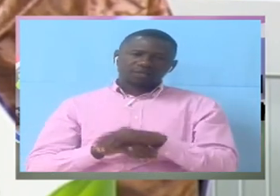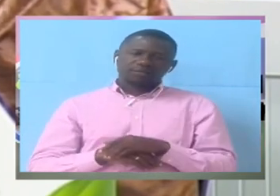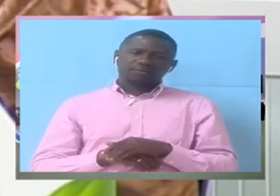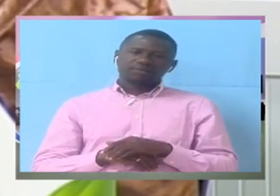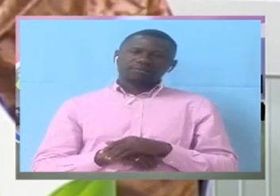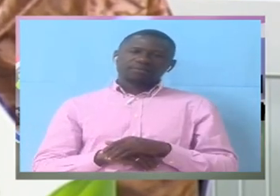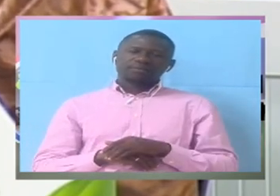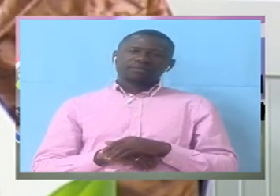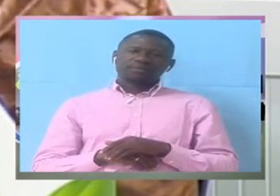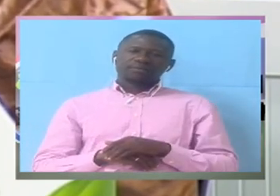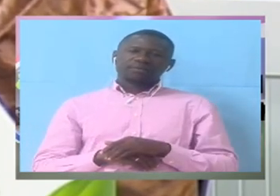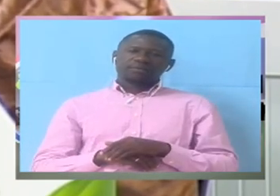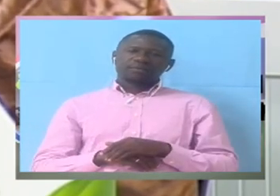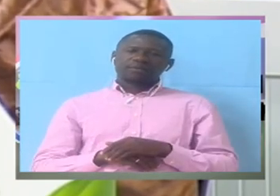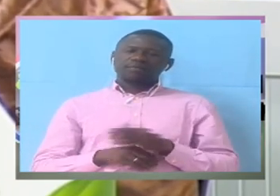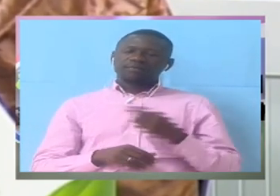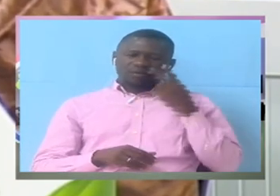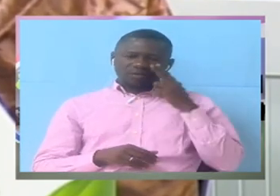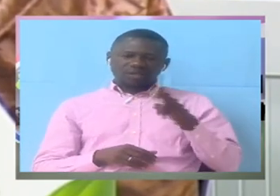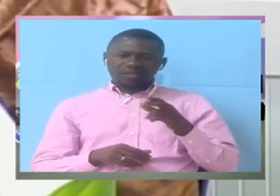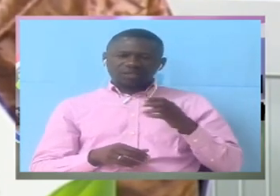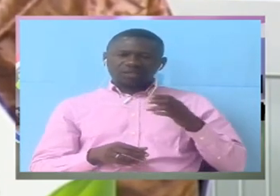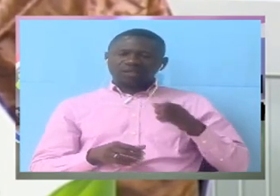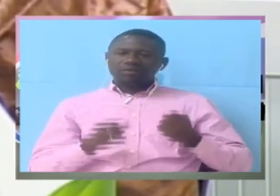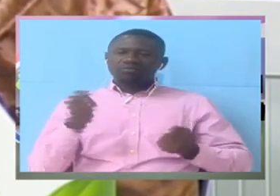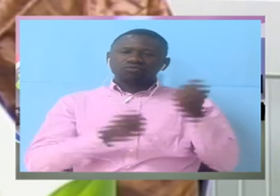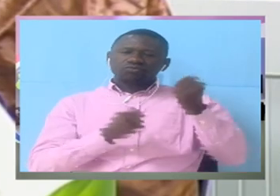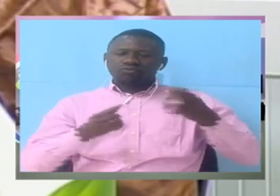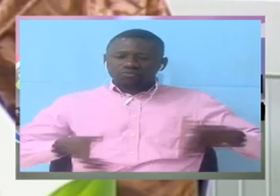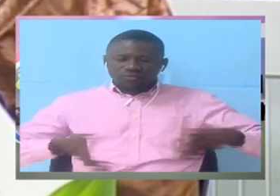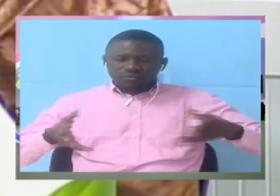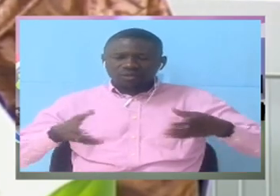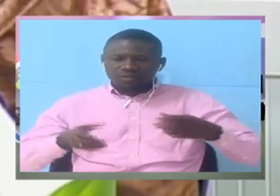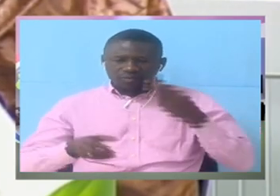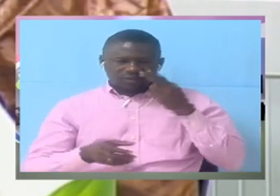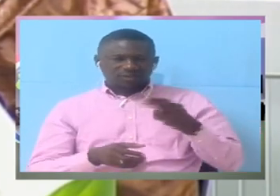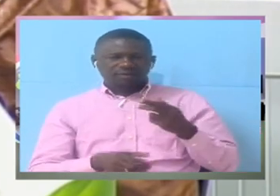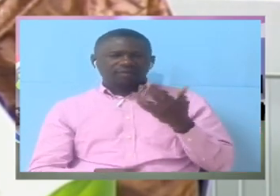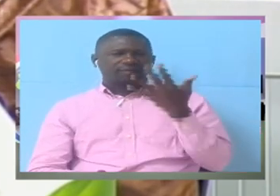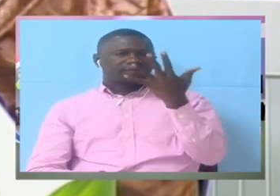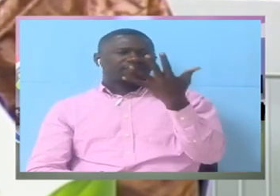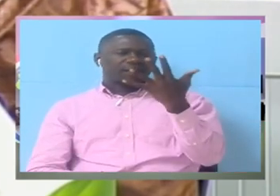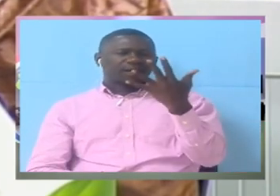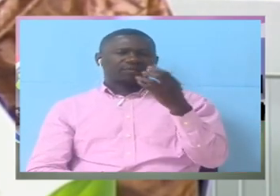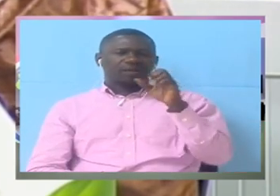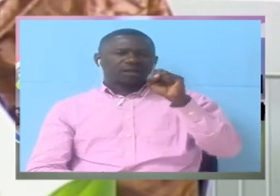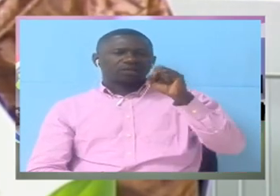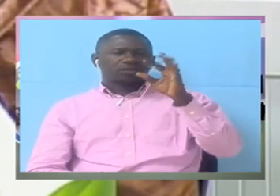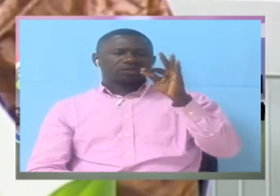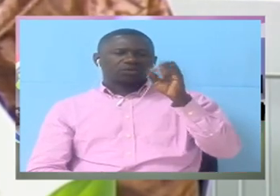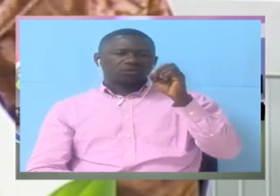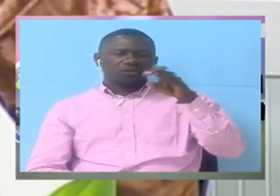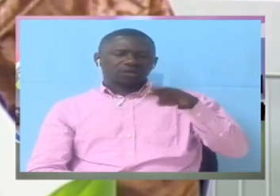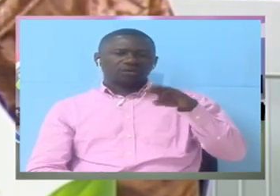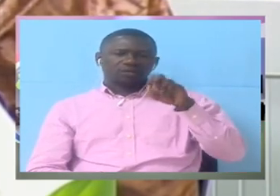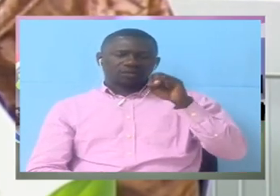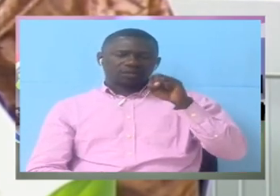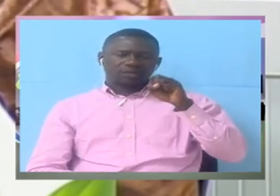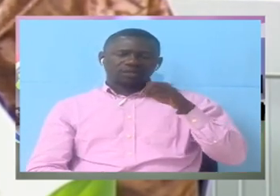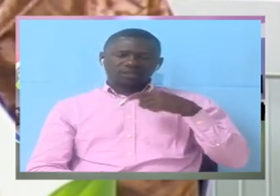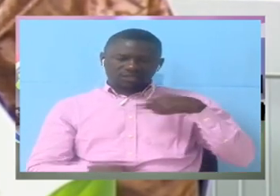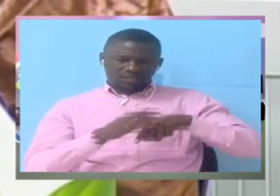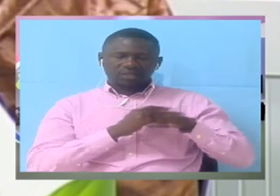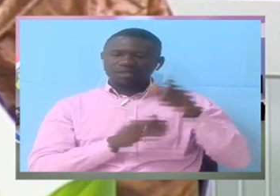if you look at the car tires, you'll see Firestone written on them. Firestone be Liberia. Firestone is in Liberia. The